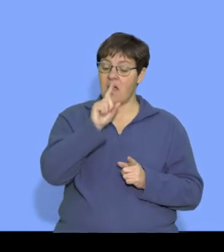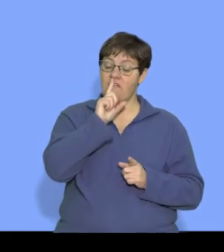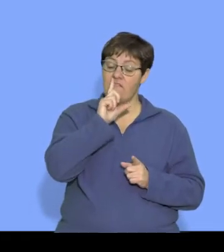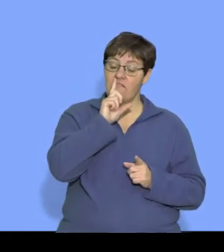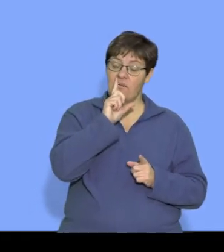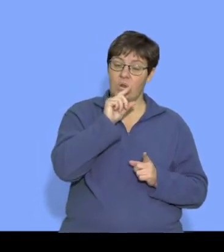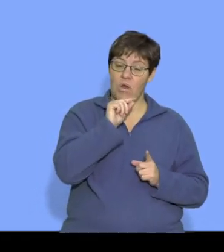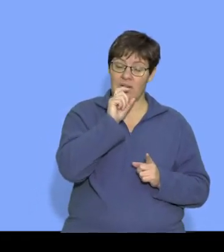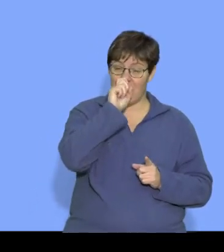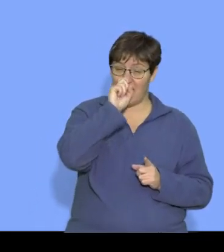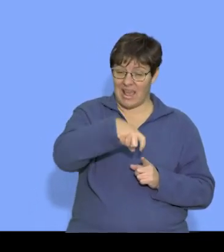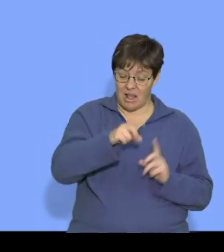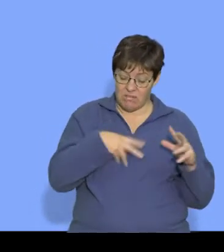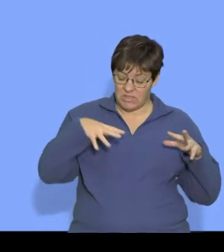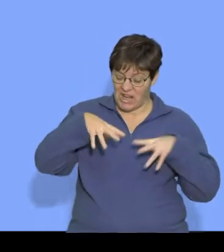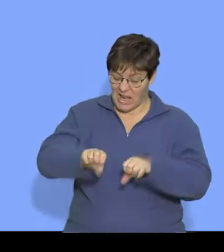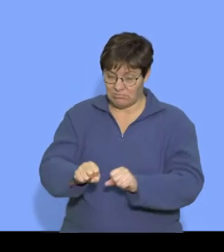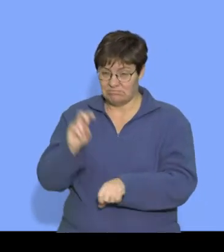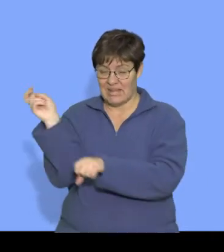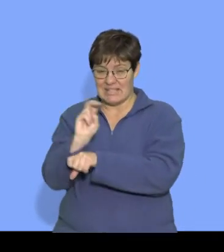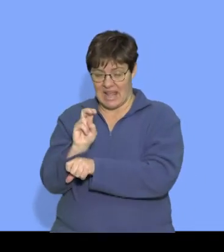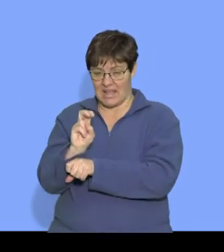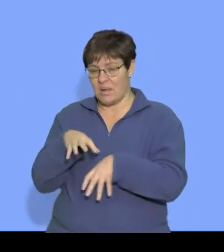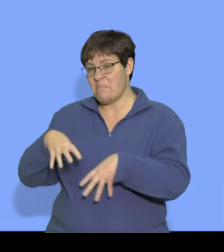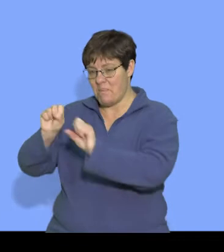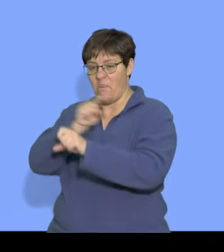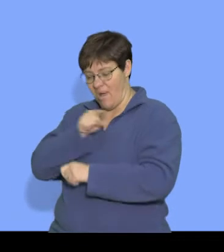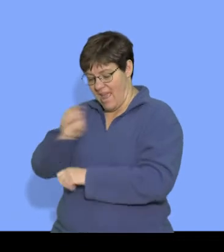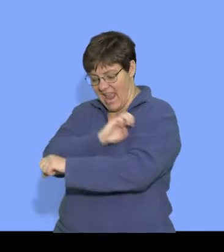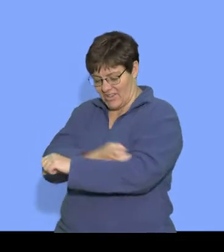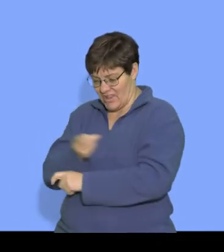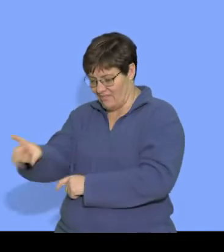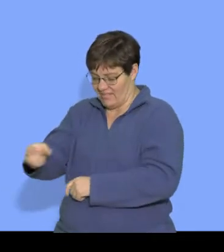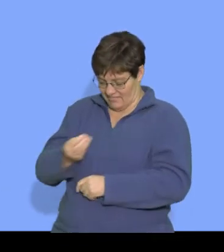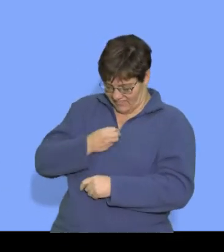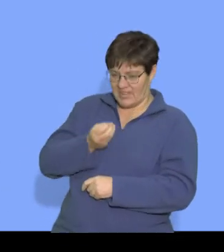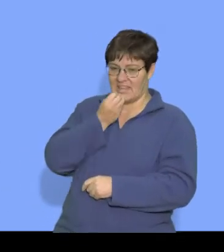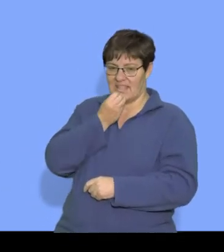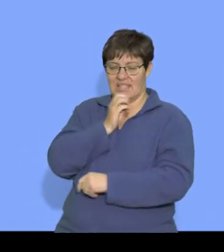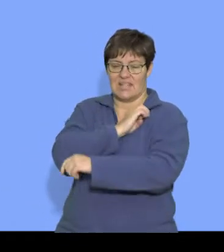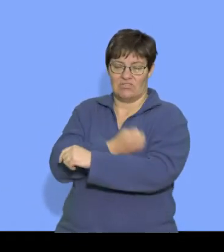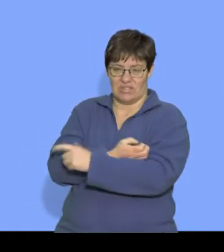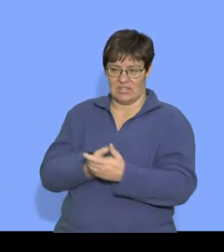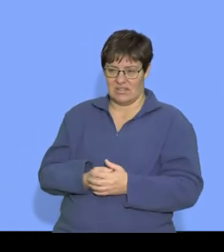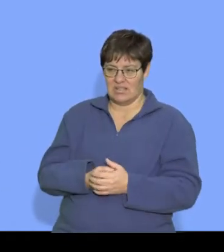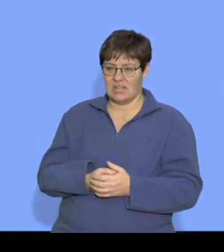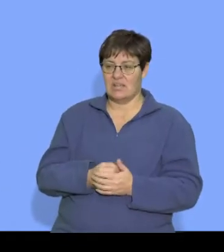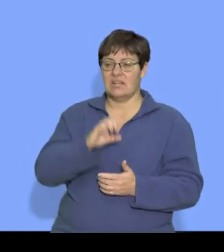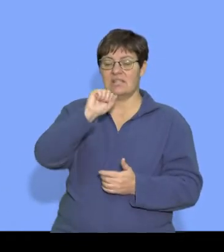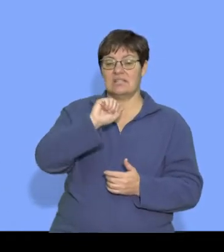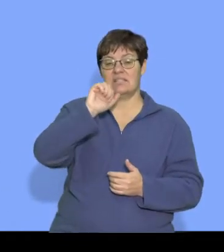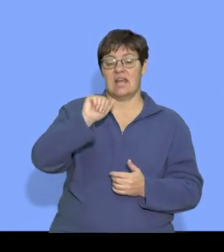from one trophic level to the next. And that is essentially how energy is passed down. We also refer to